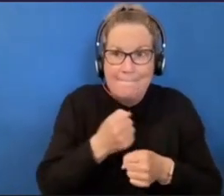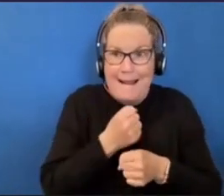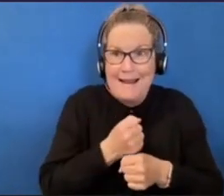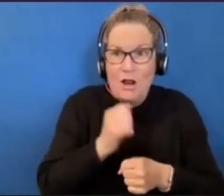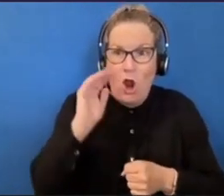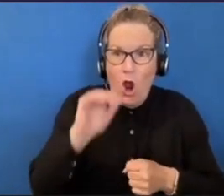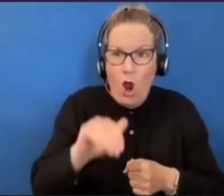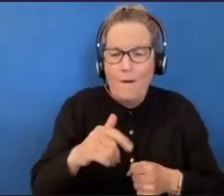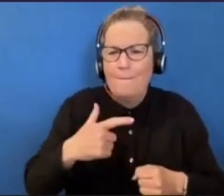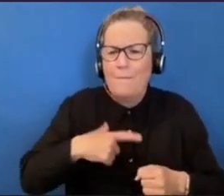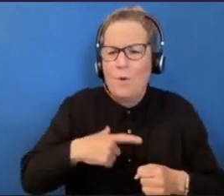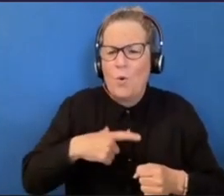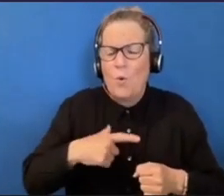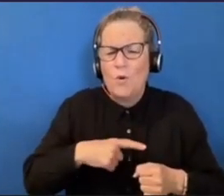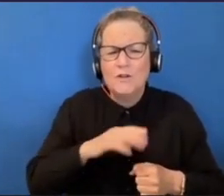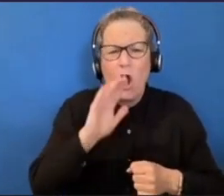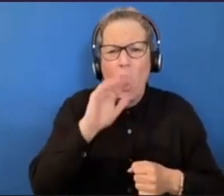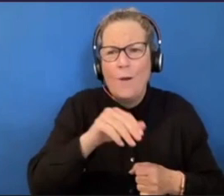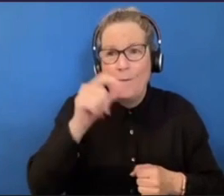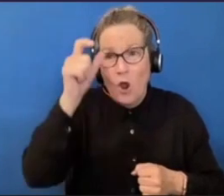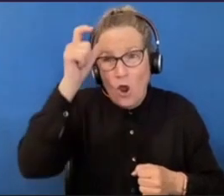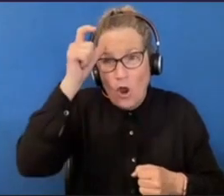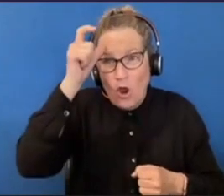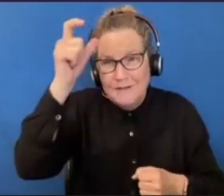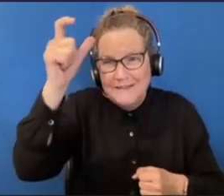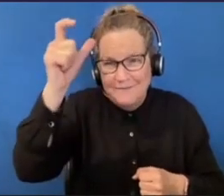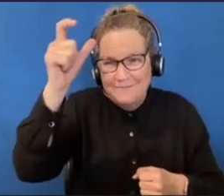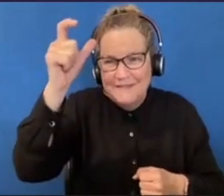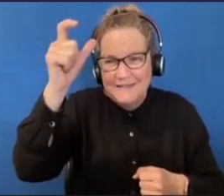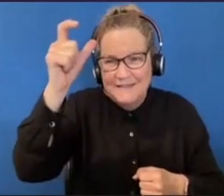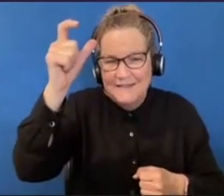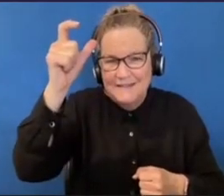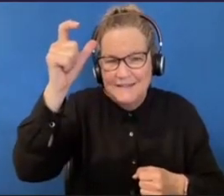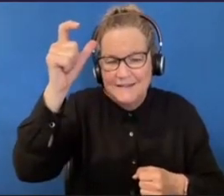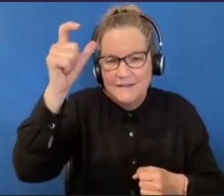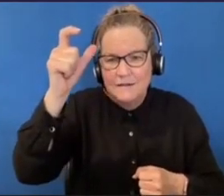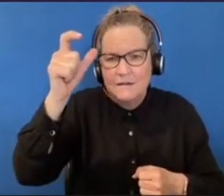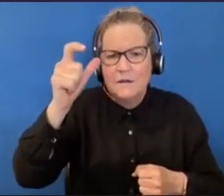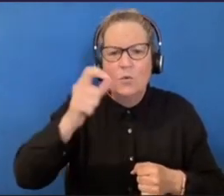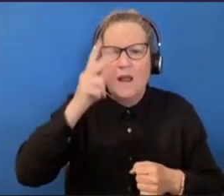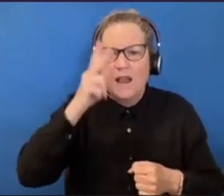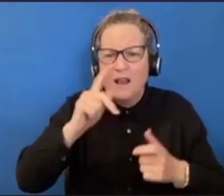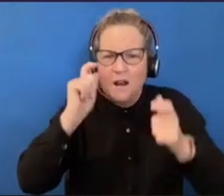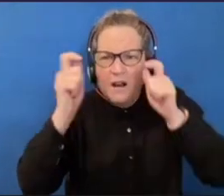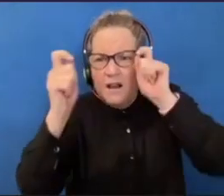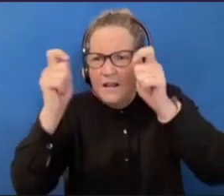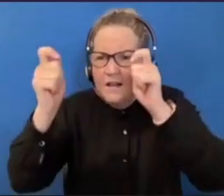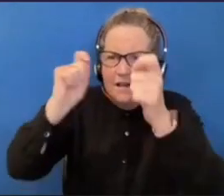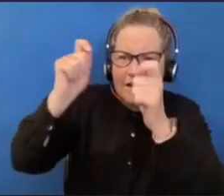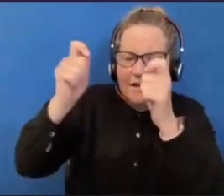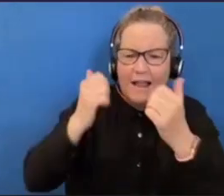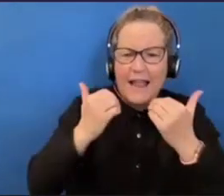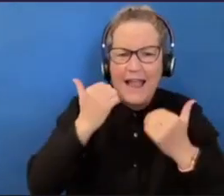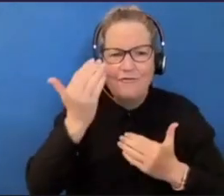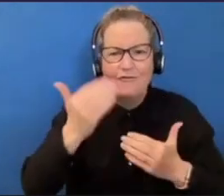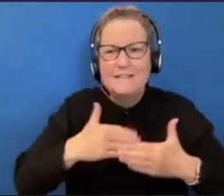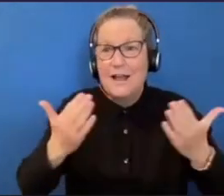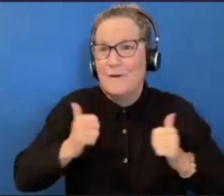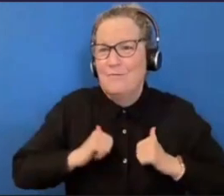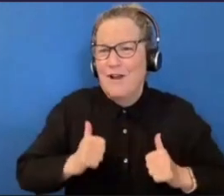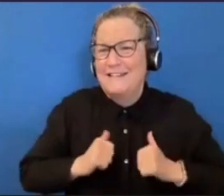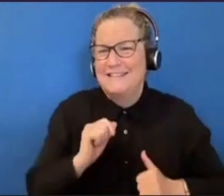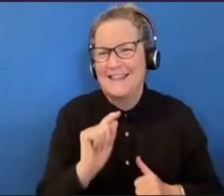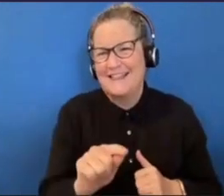because home is a concept both best and most powerfully made, renewed, and reinforced and practiced every single day.